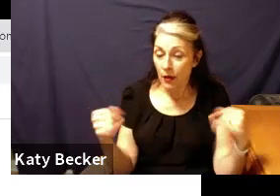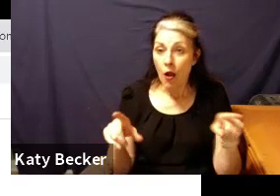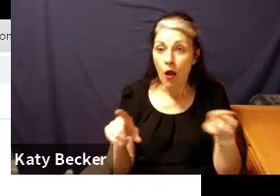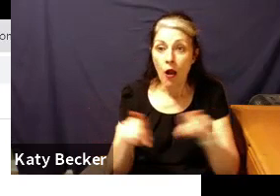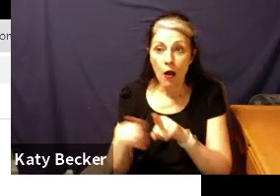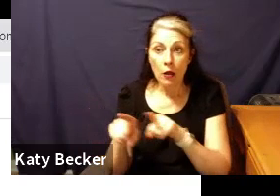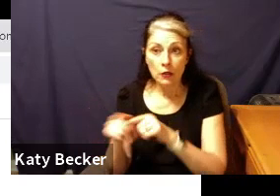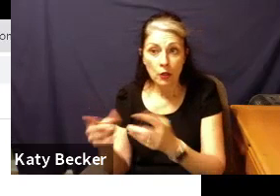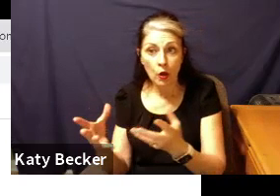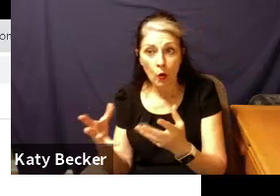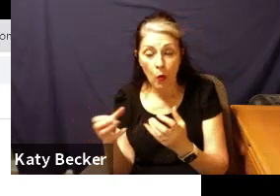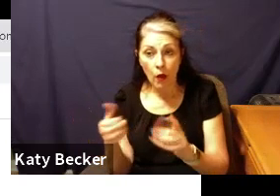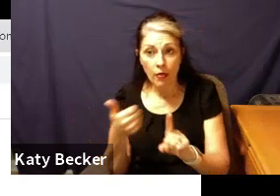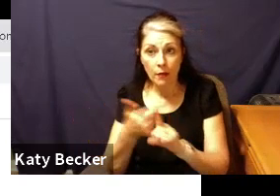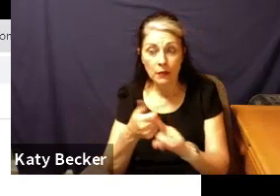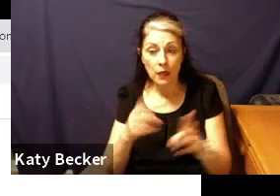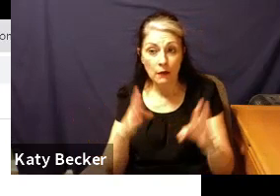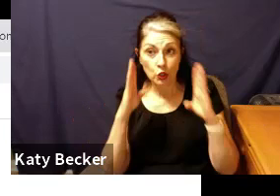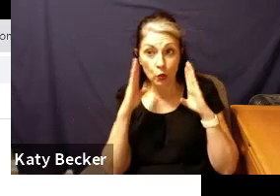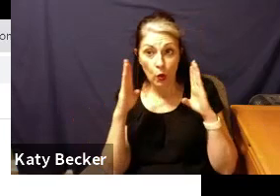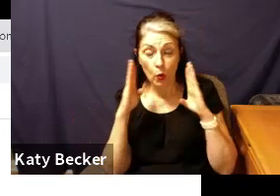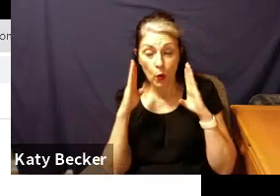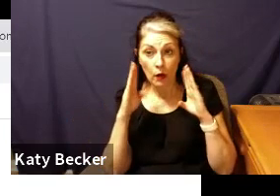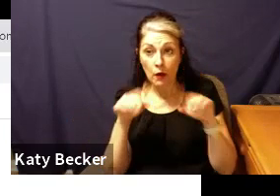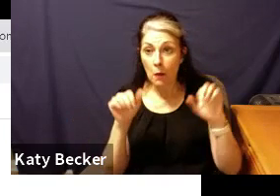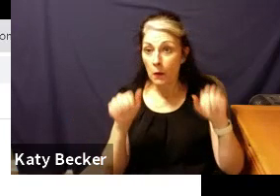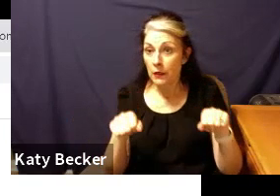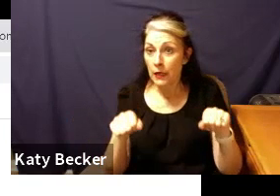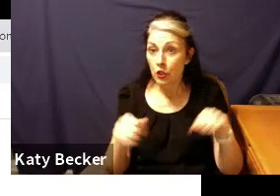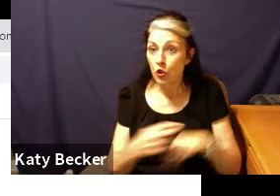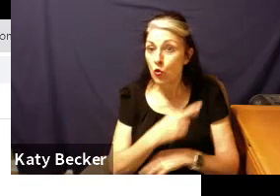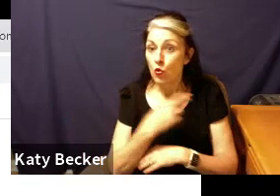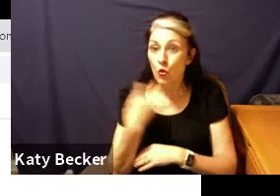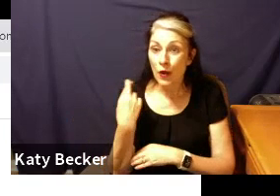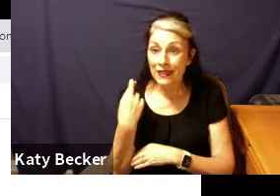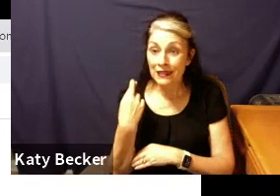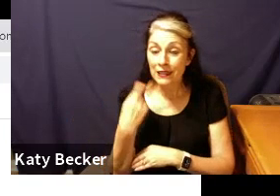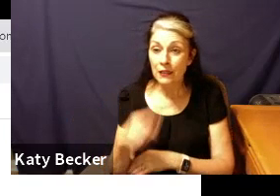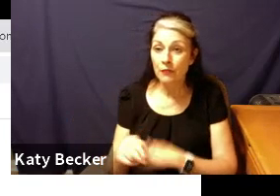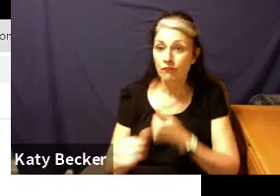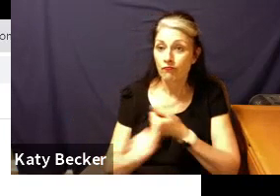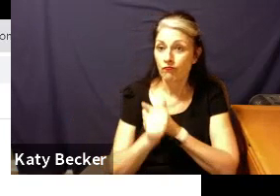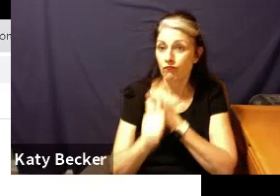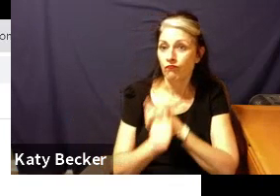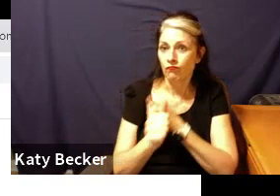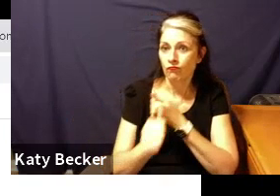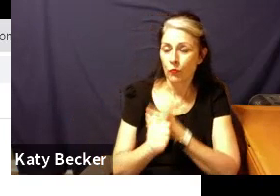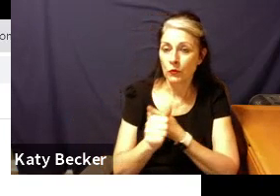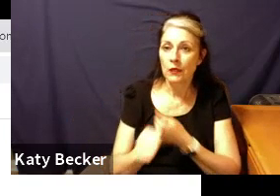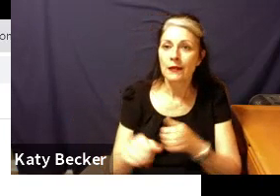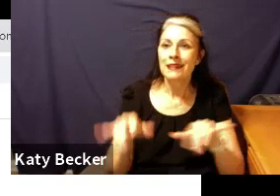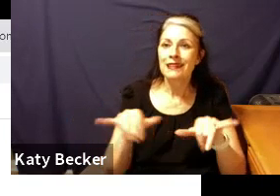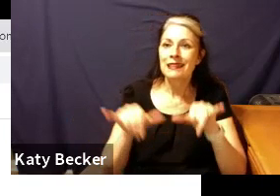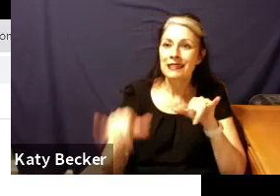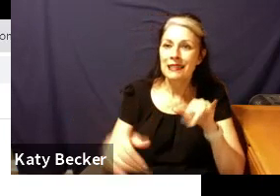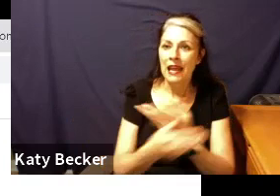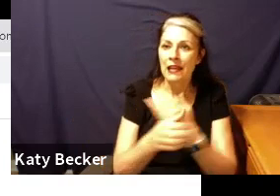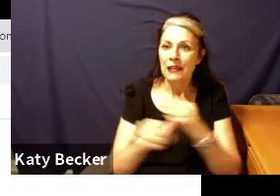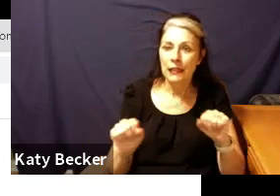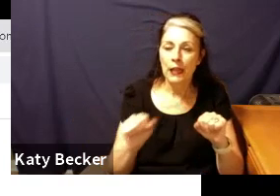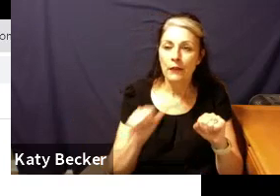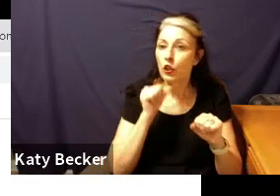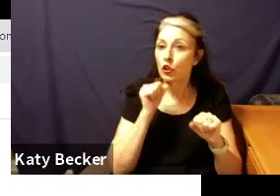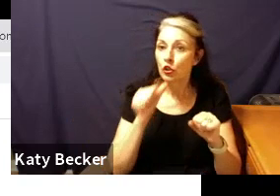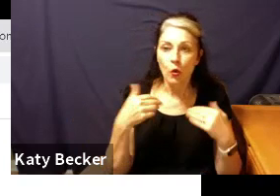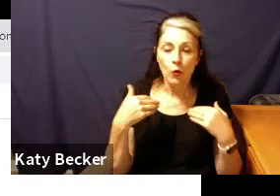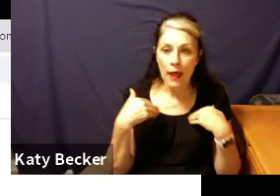want to make them aware of potential risks and ways that they can keep themselves safe so that they don't end up